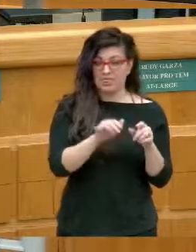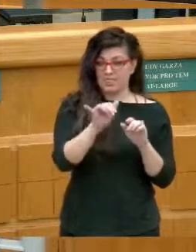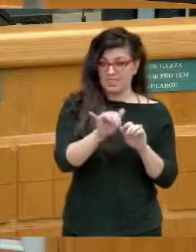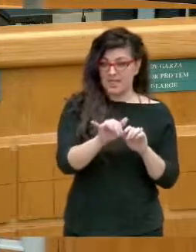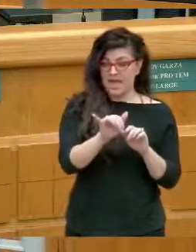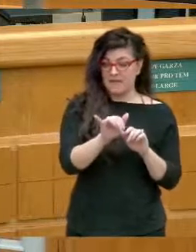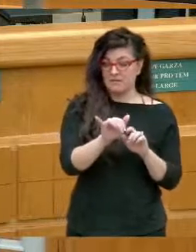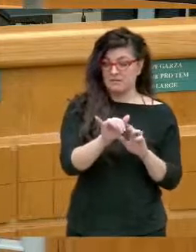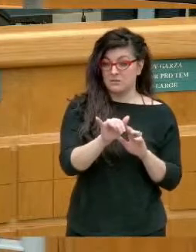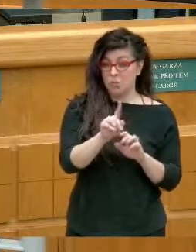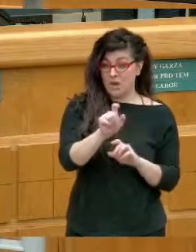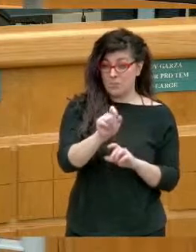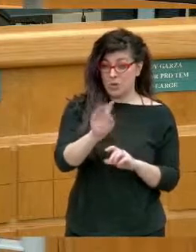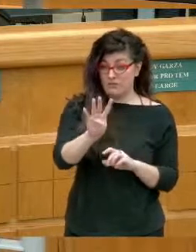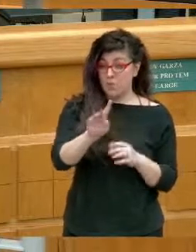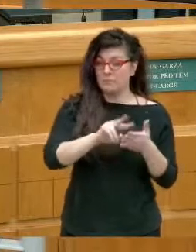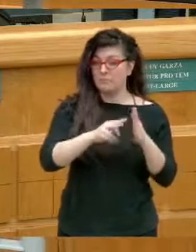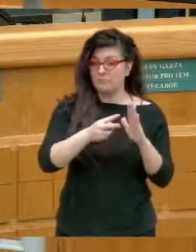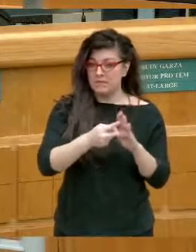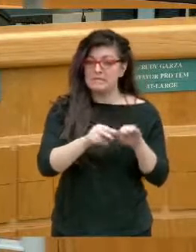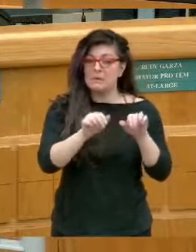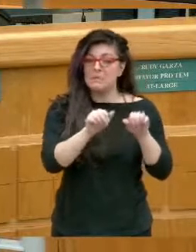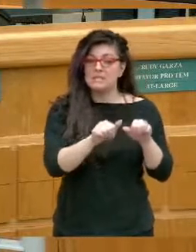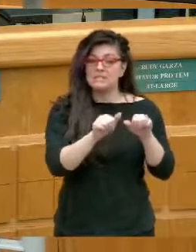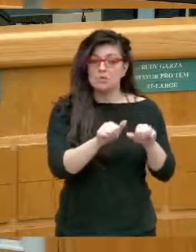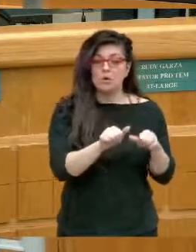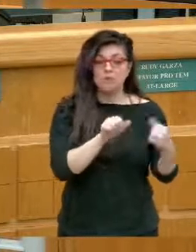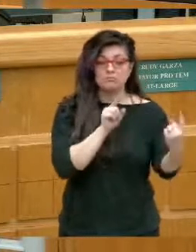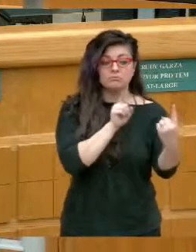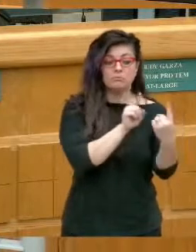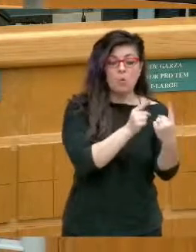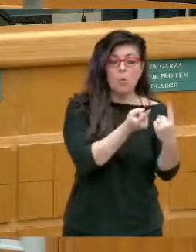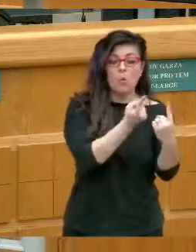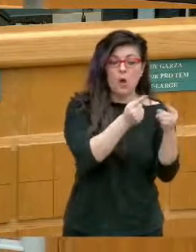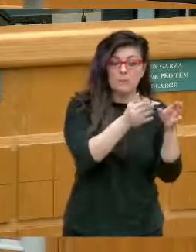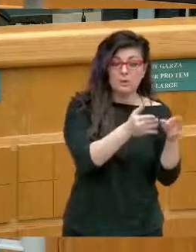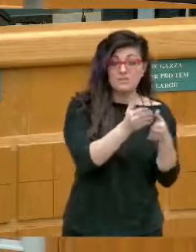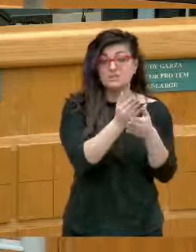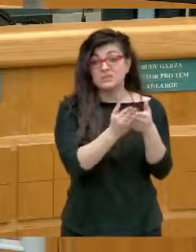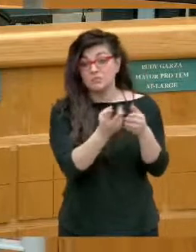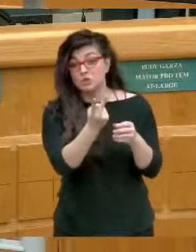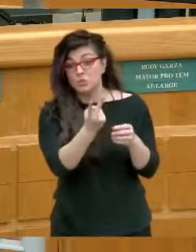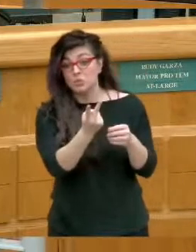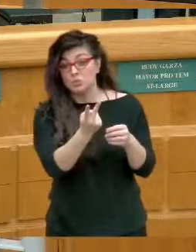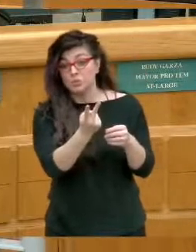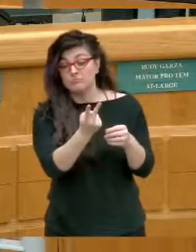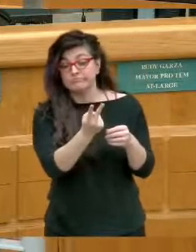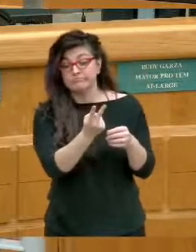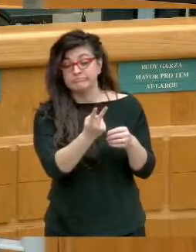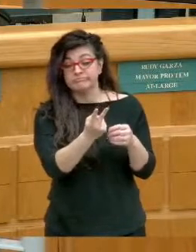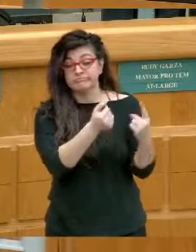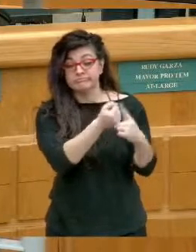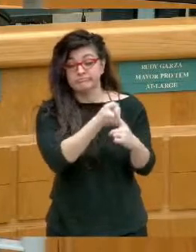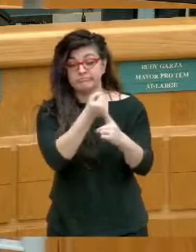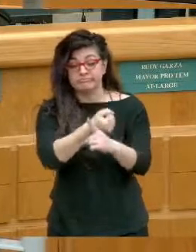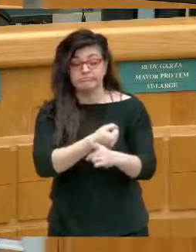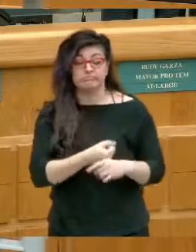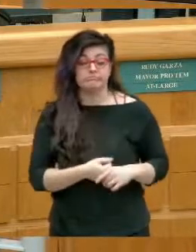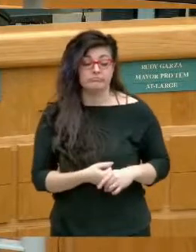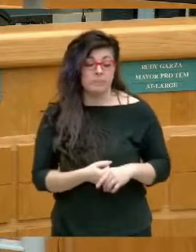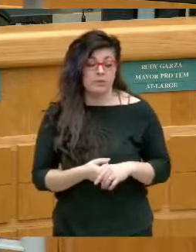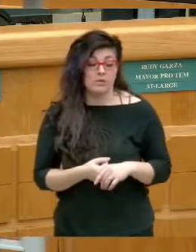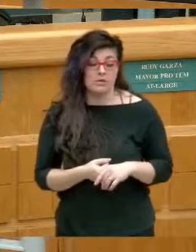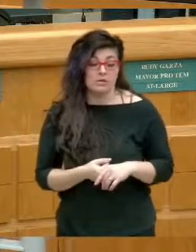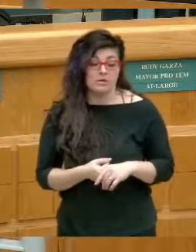of 1.4 means you're more likely to get only 1 person sick than 2 people sick, but some people get 2 people sick. And